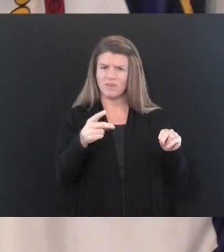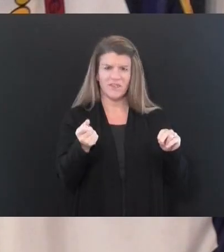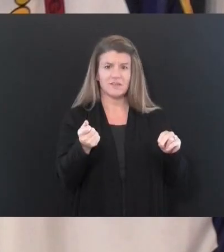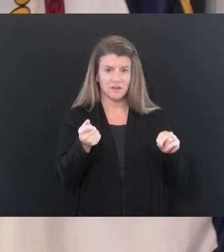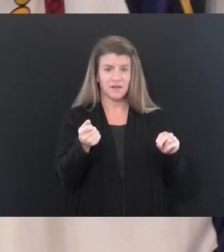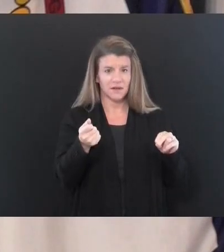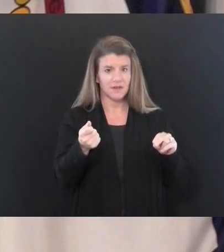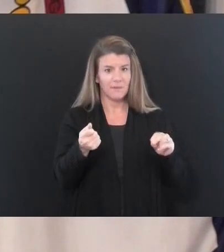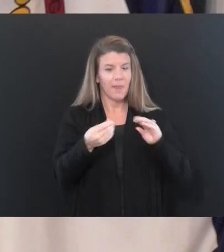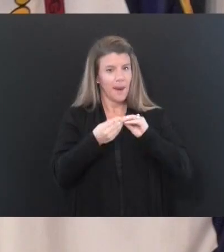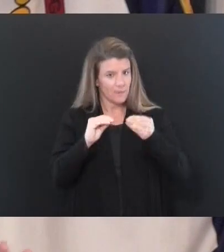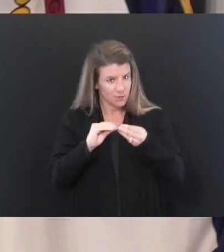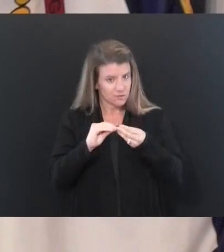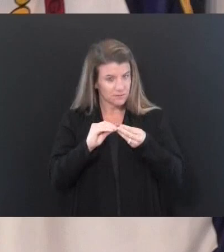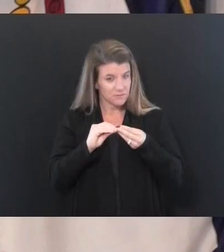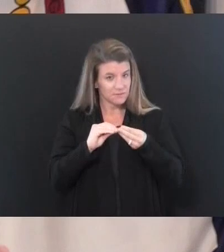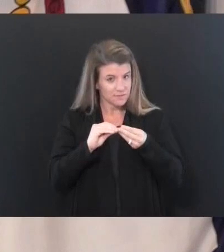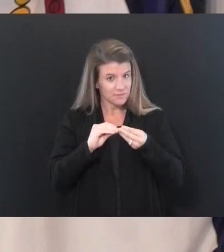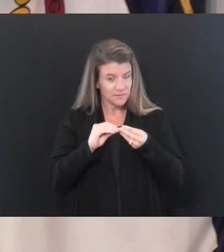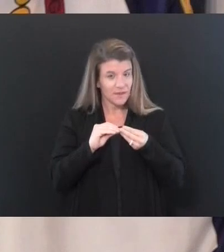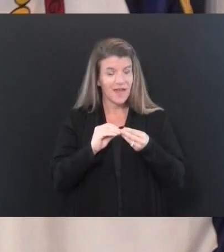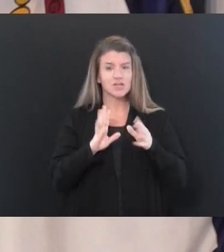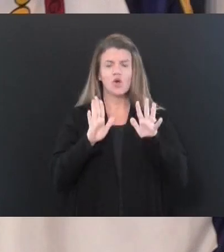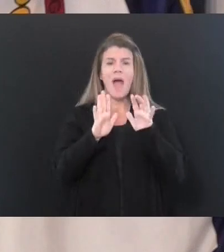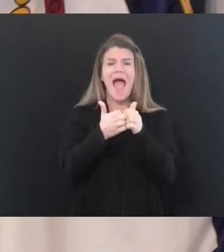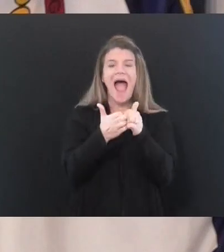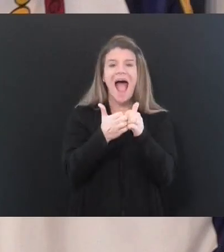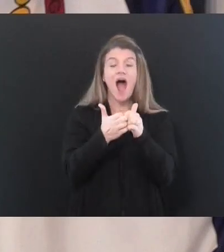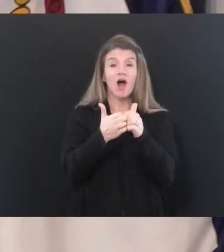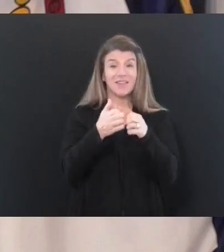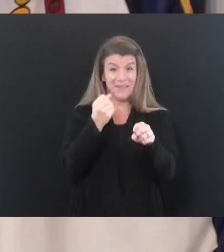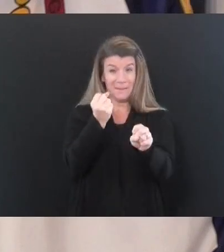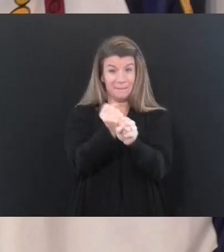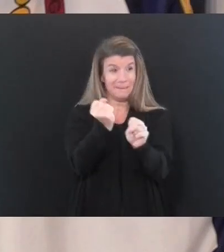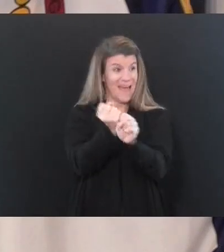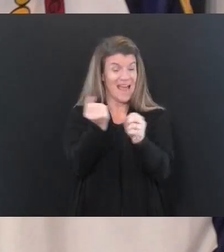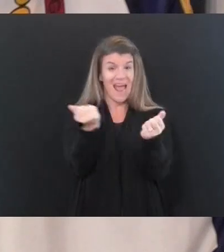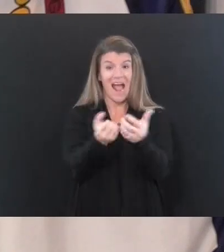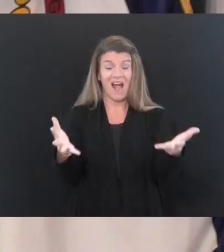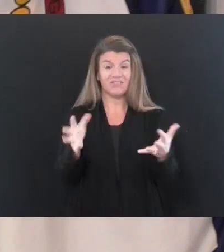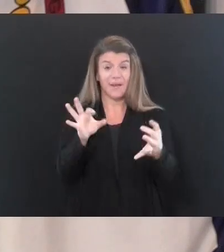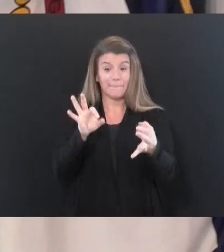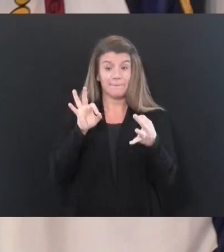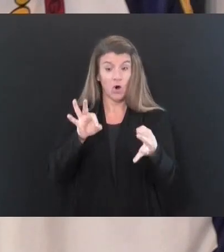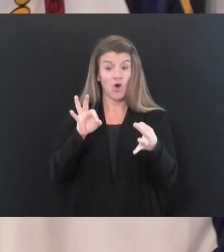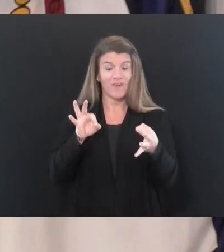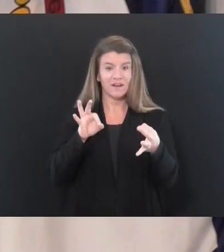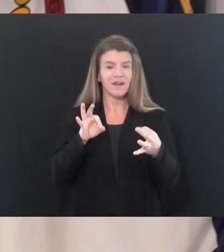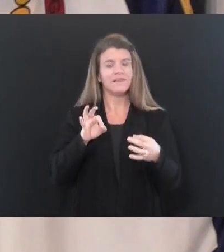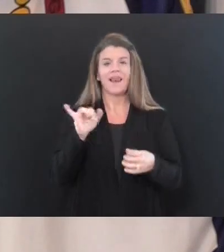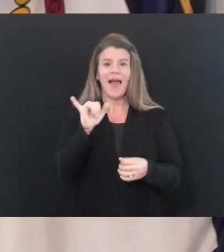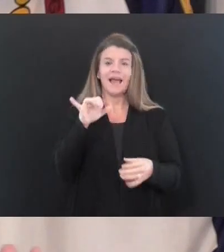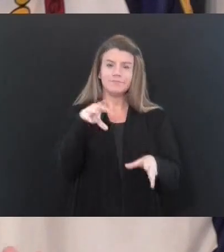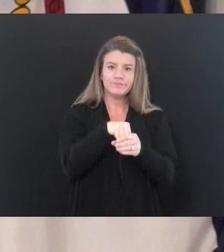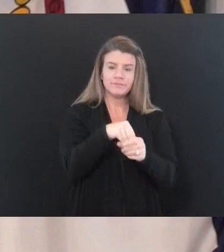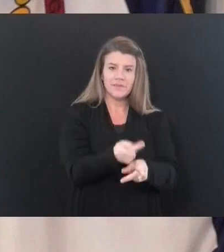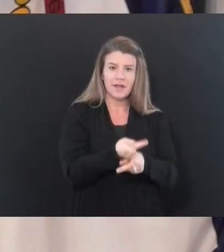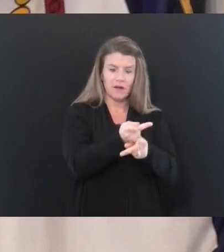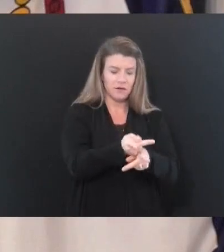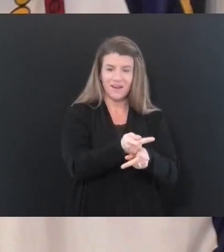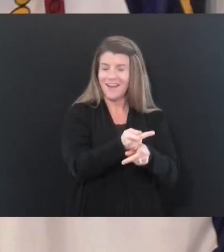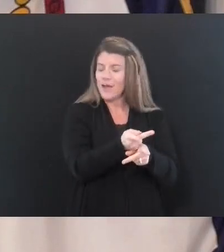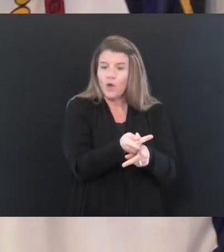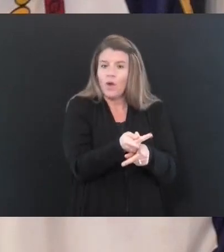know, addressing how do you make it perfect from the standpoint of a daycare, well, we know we have to have